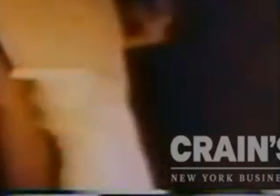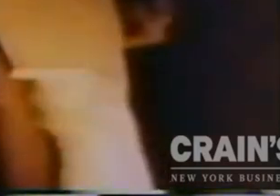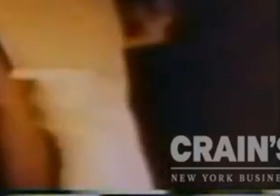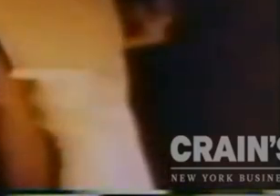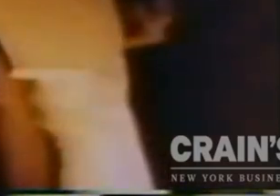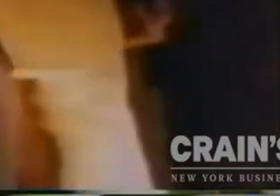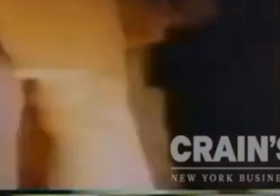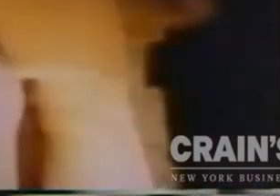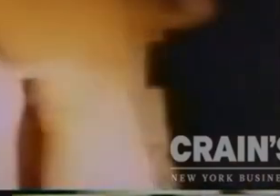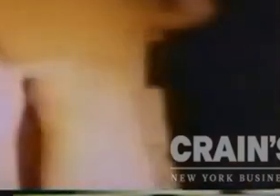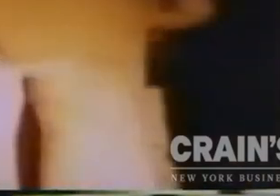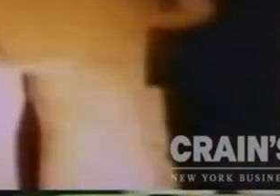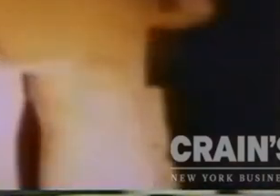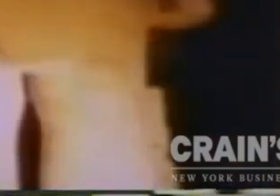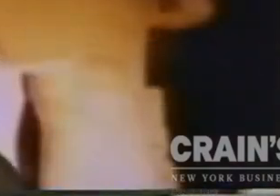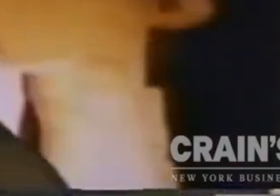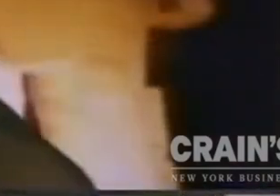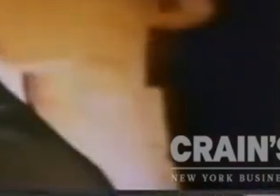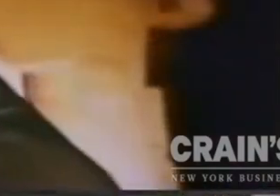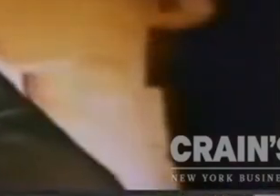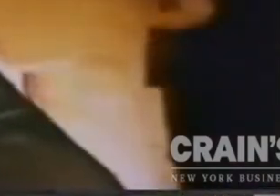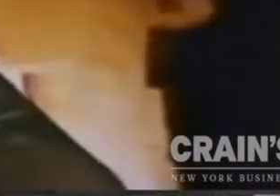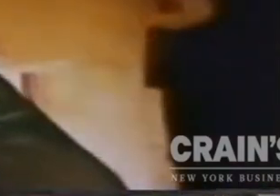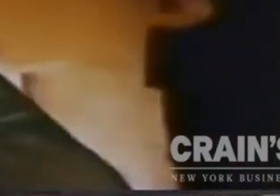it was very bad.